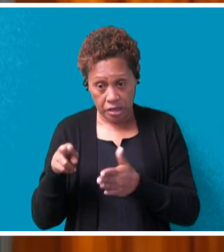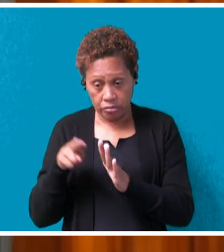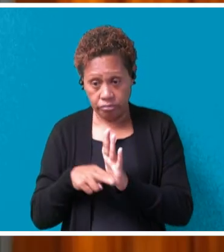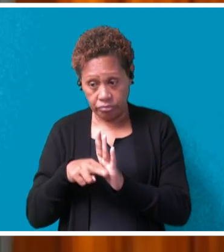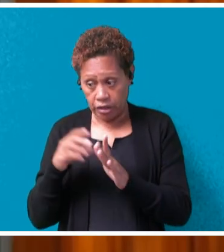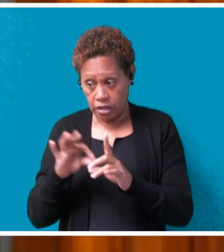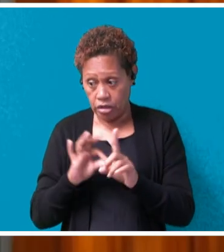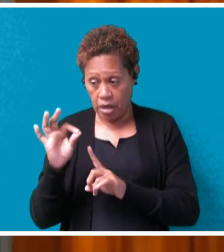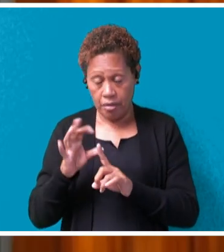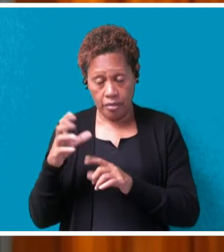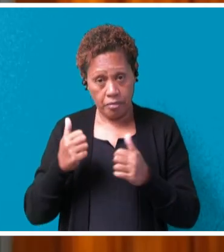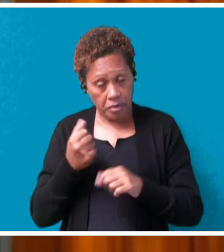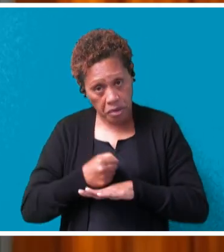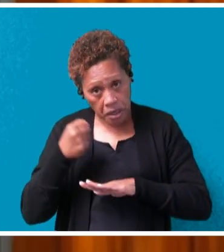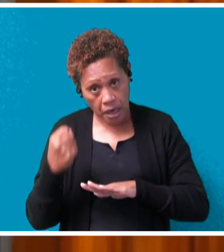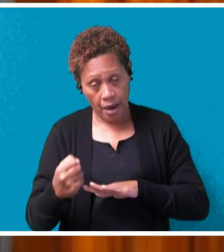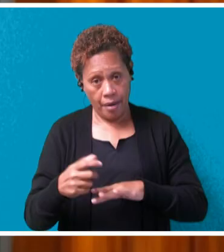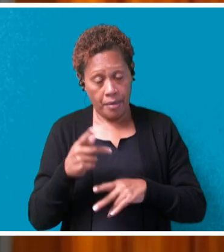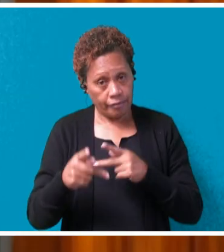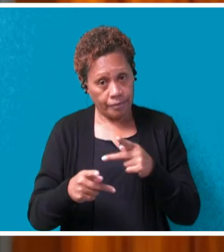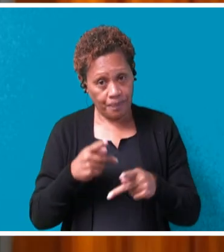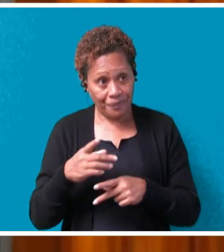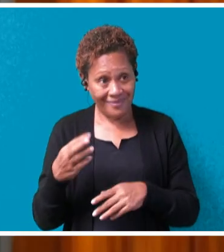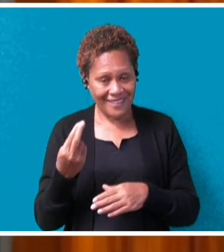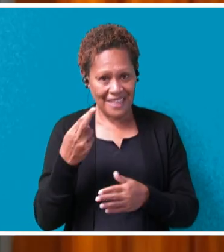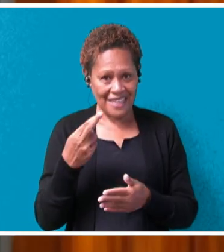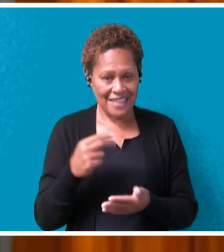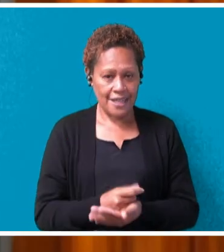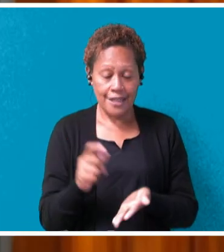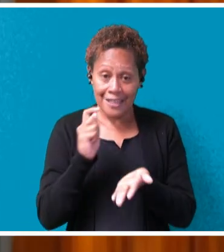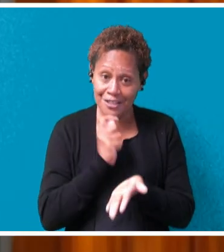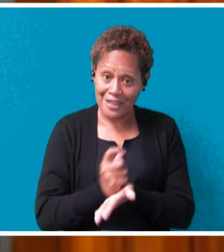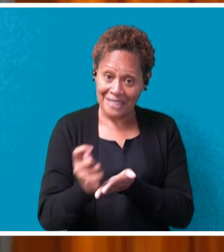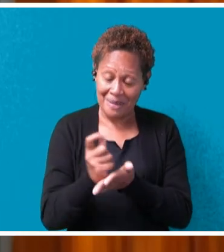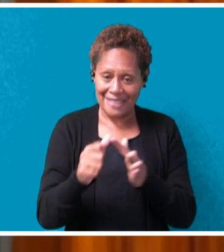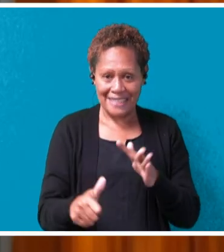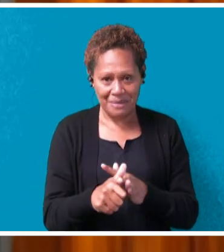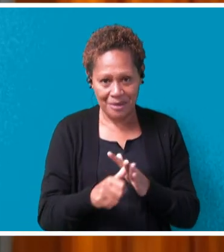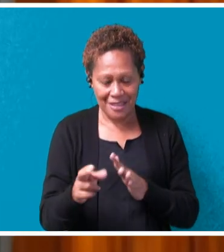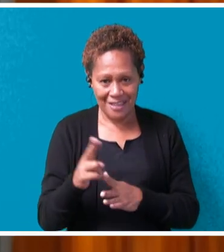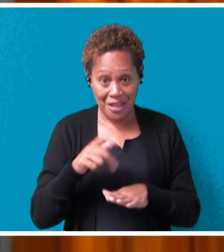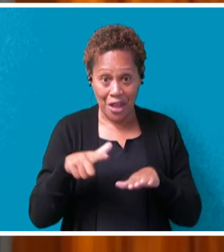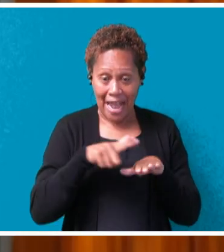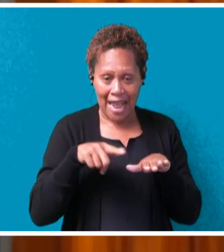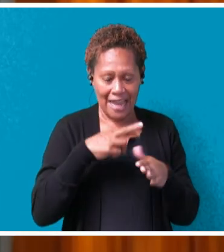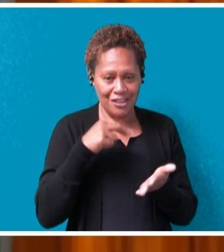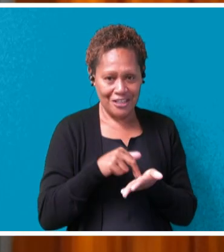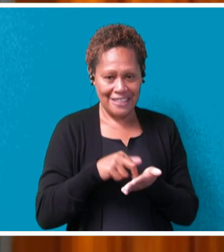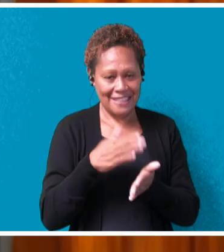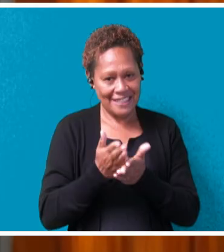practices. These improvements ensure greater reliability, transparency, and accessibility of land registration